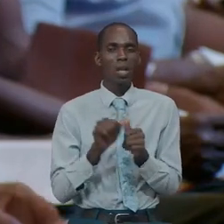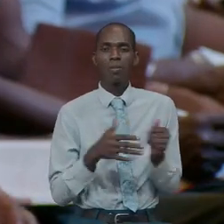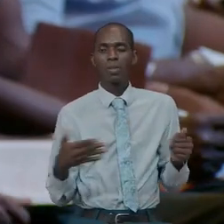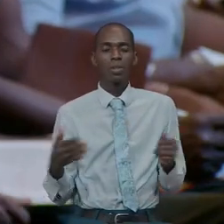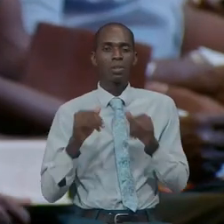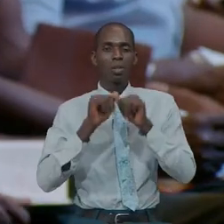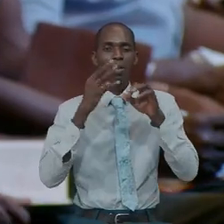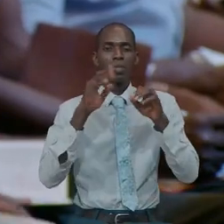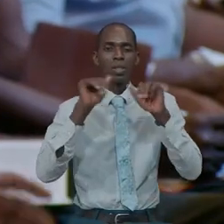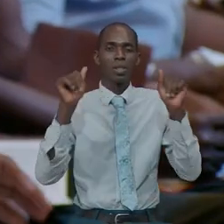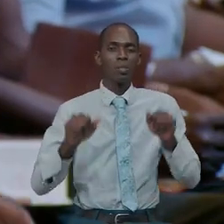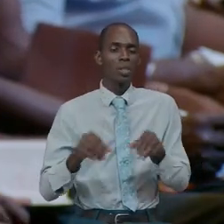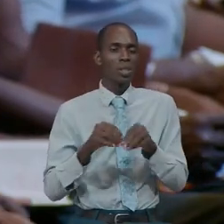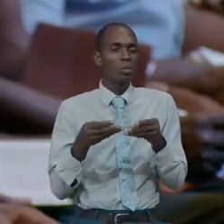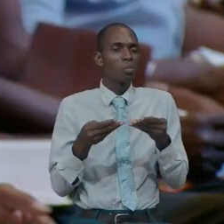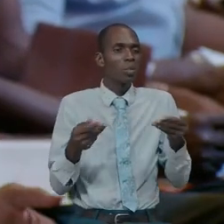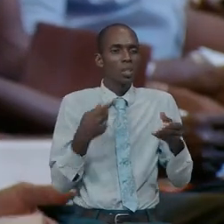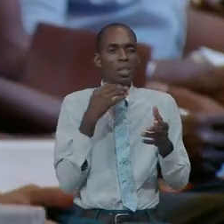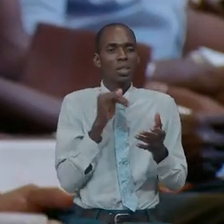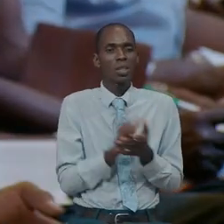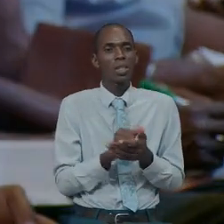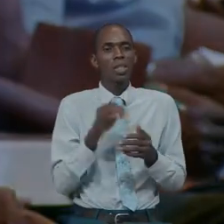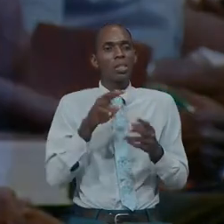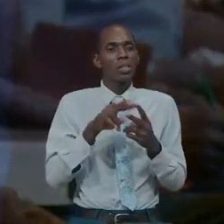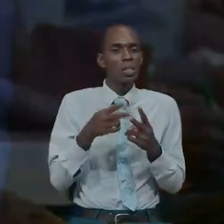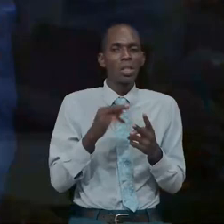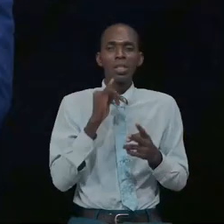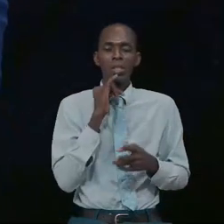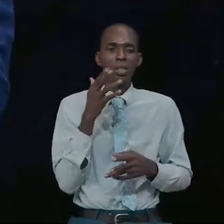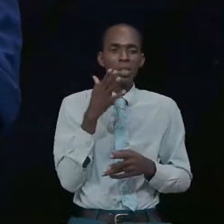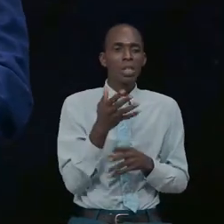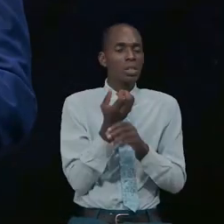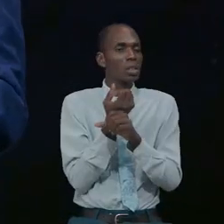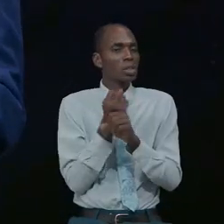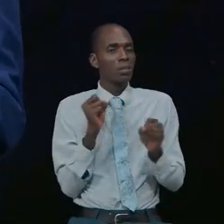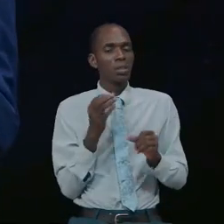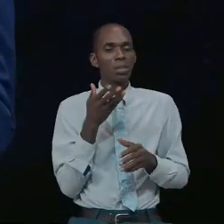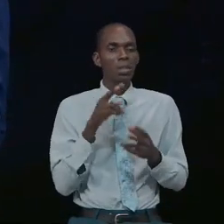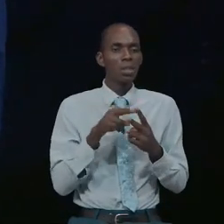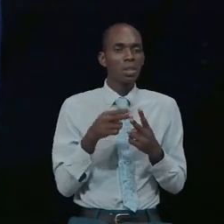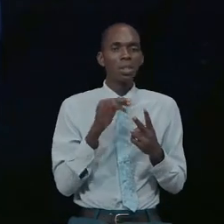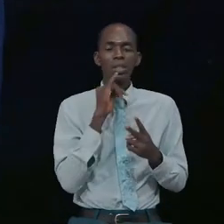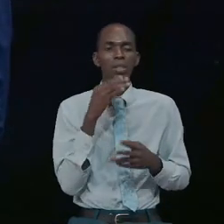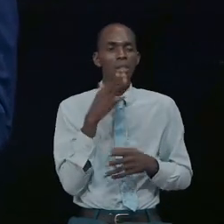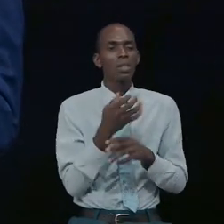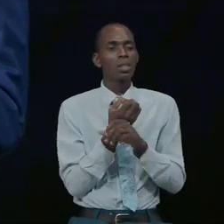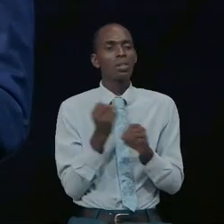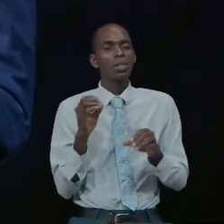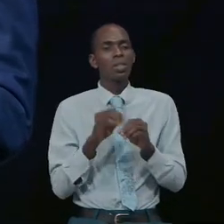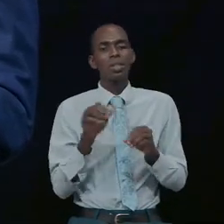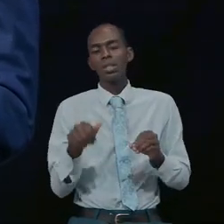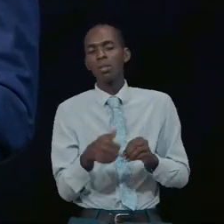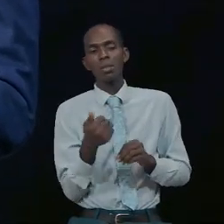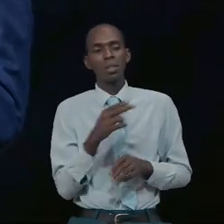says, neither is there salvation in any other. Neither is there salvation in any other